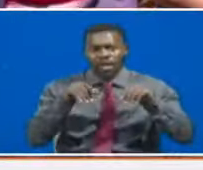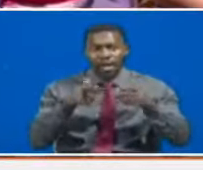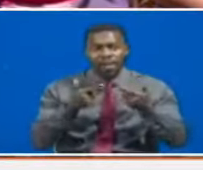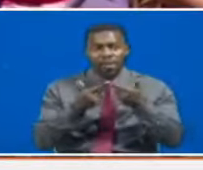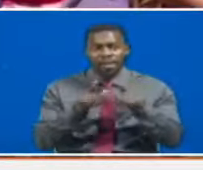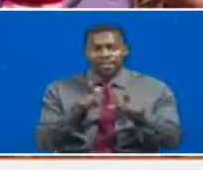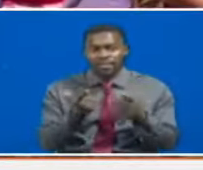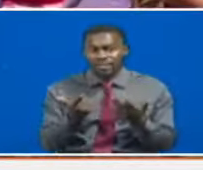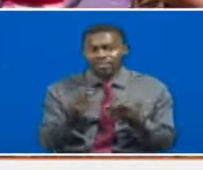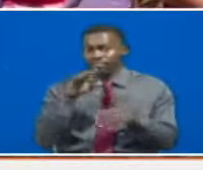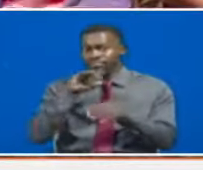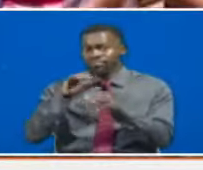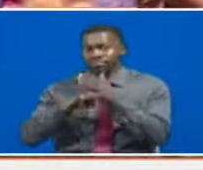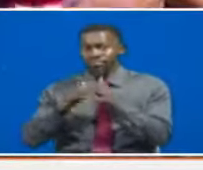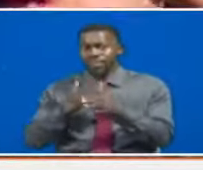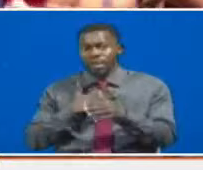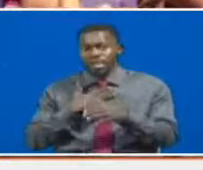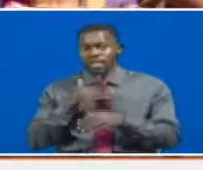hiyo ananiambia